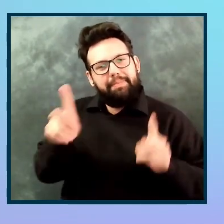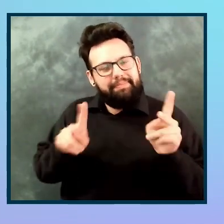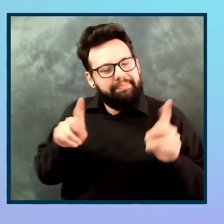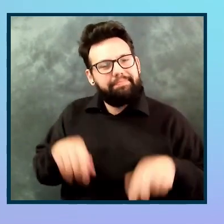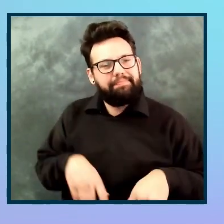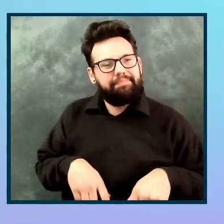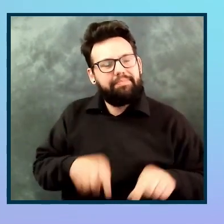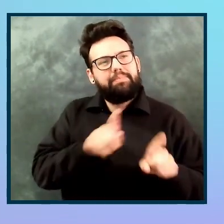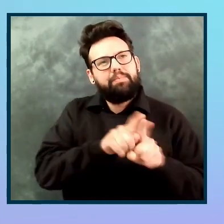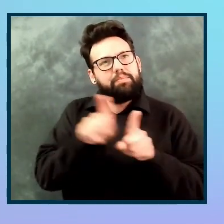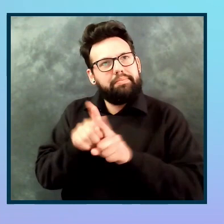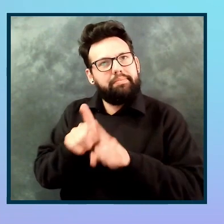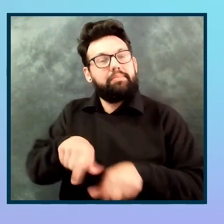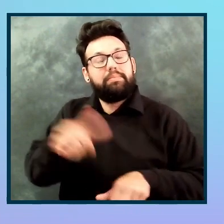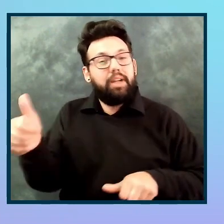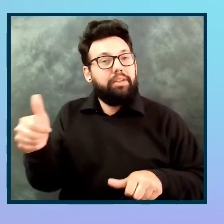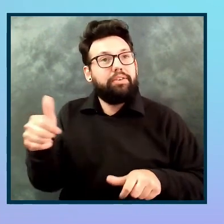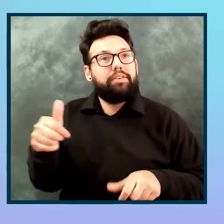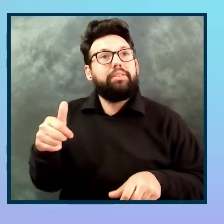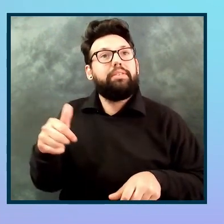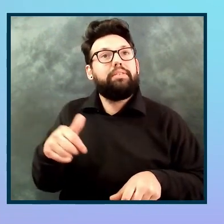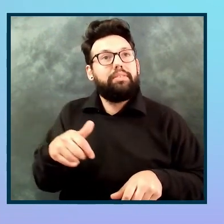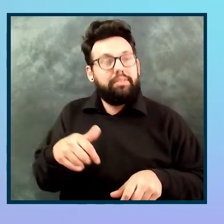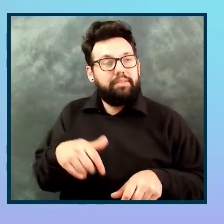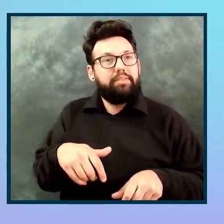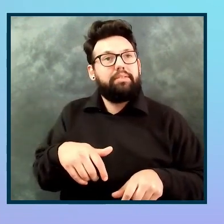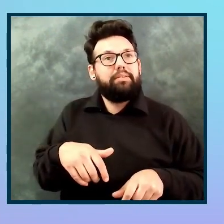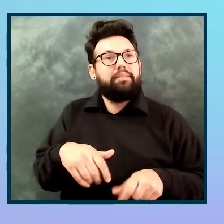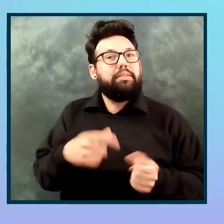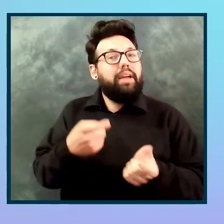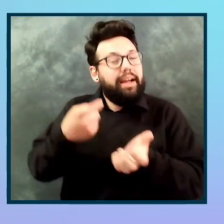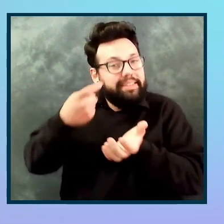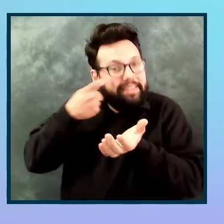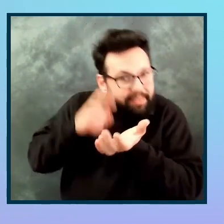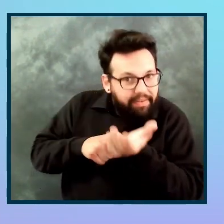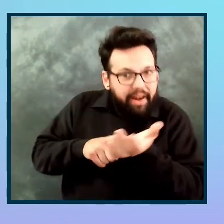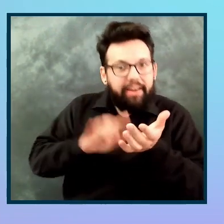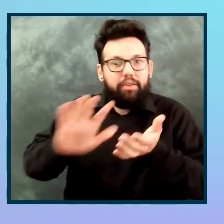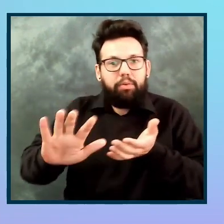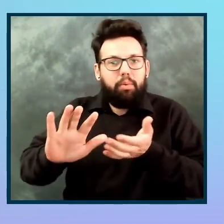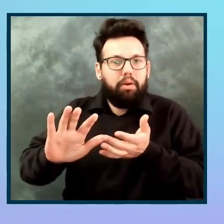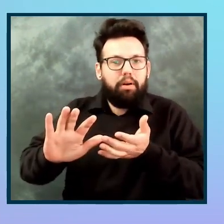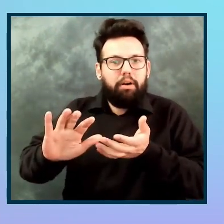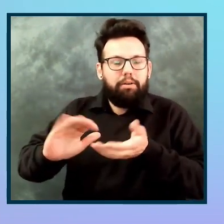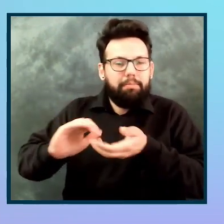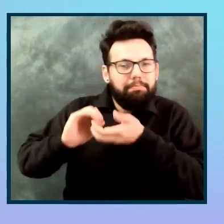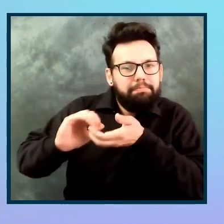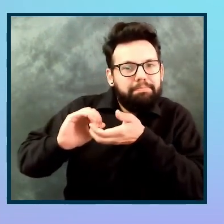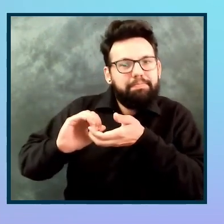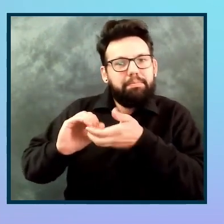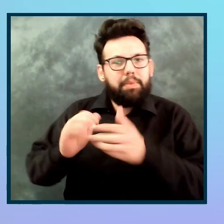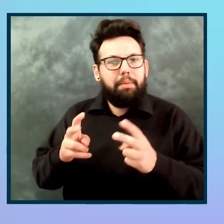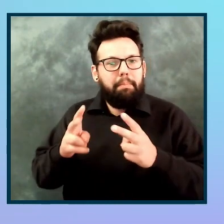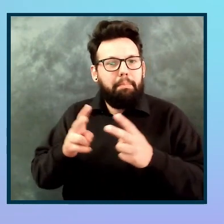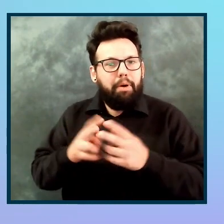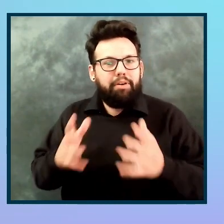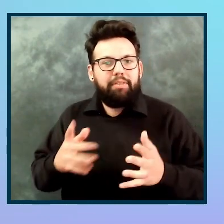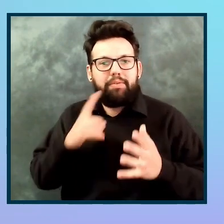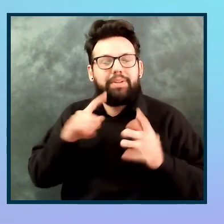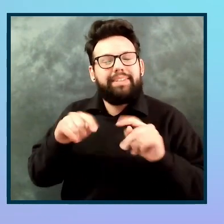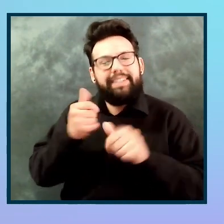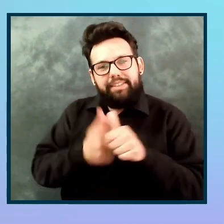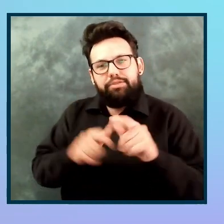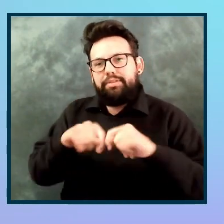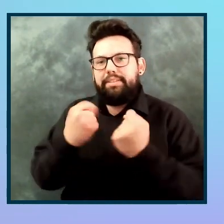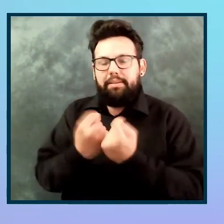of identifying your partners within each team. So if you are a program manager, let's say, for